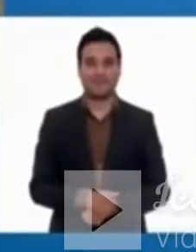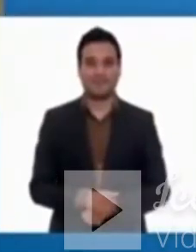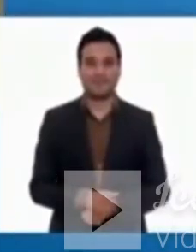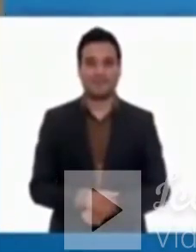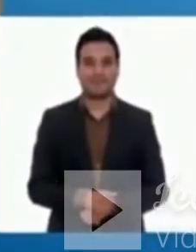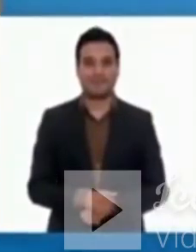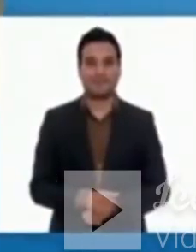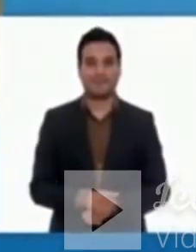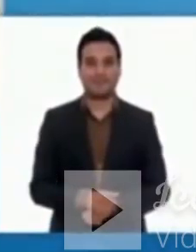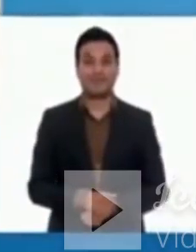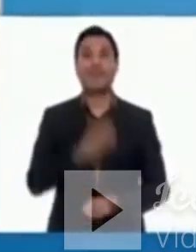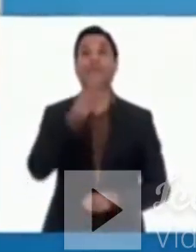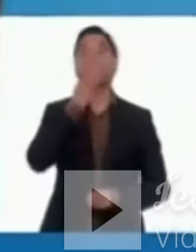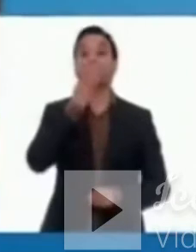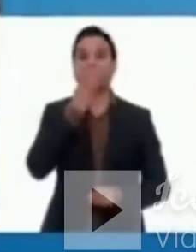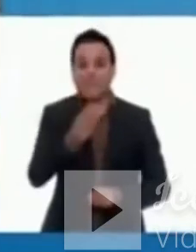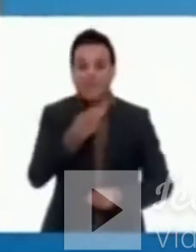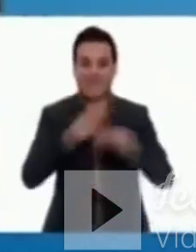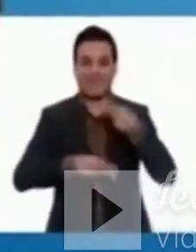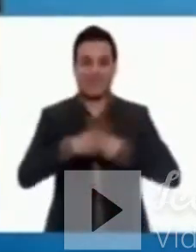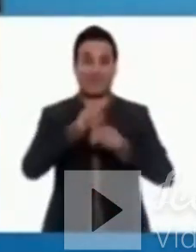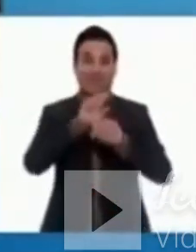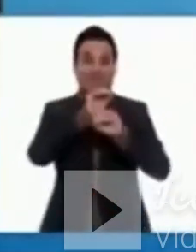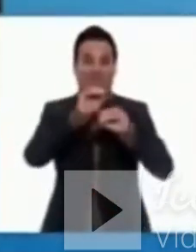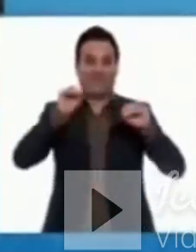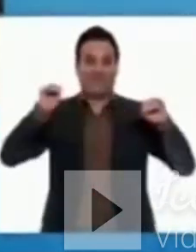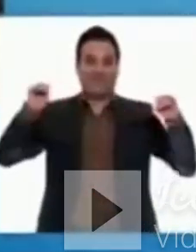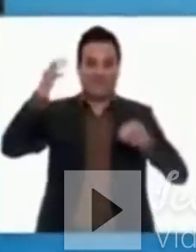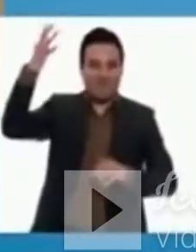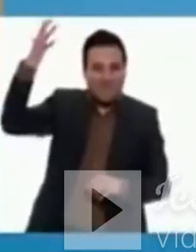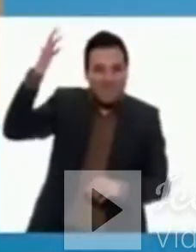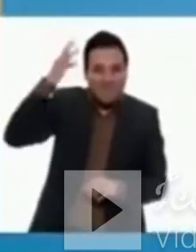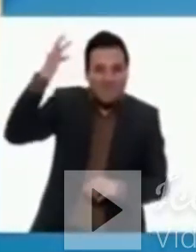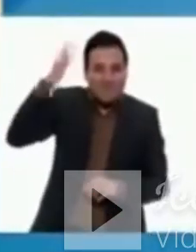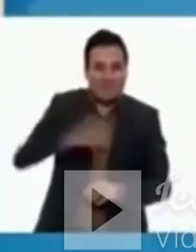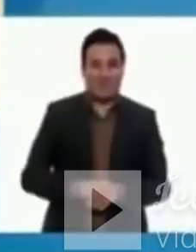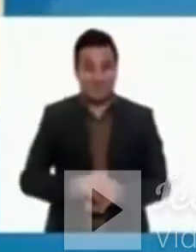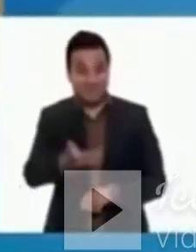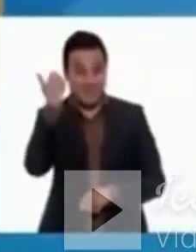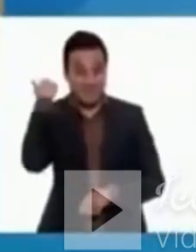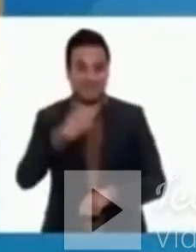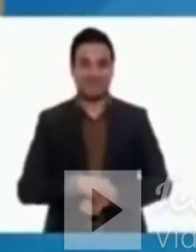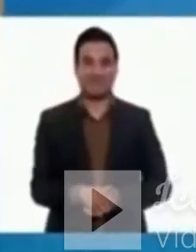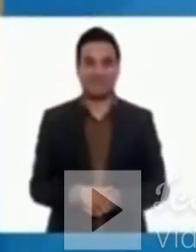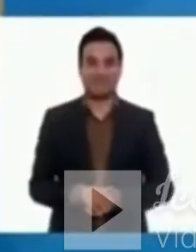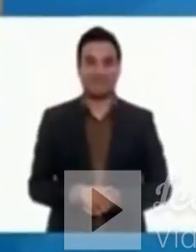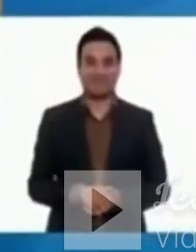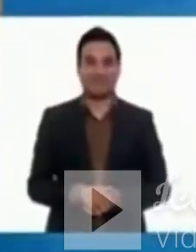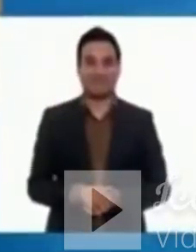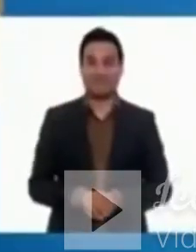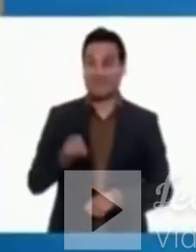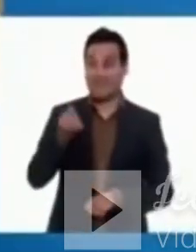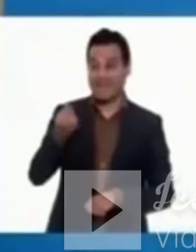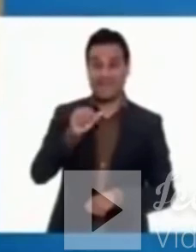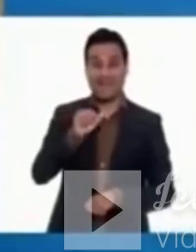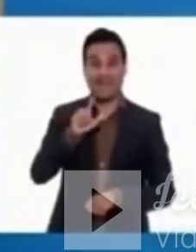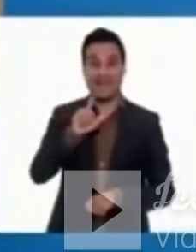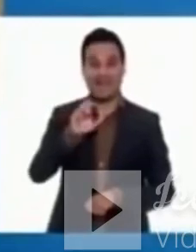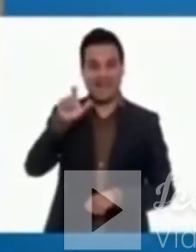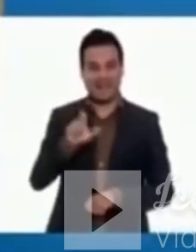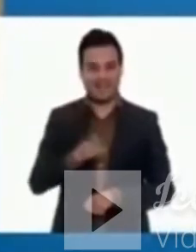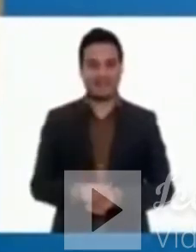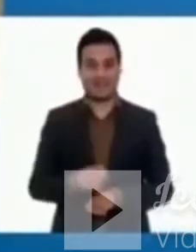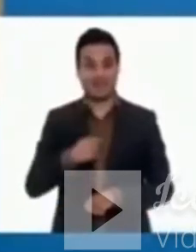Black Rock Desert. The This is Alex. I'm Wiley. He's going to be